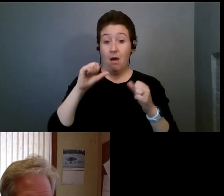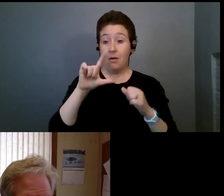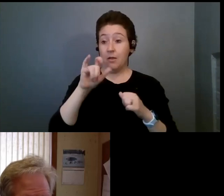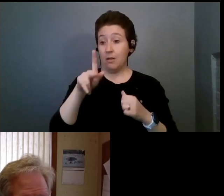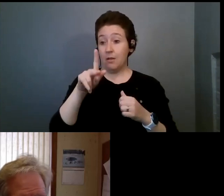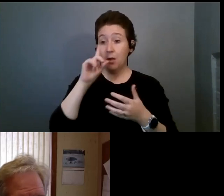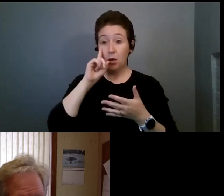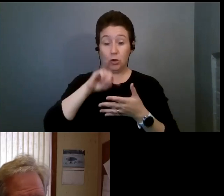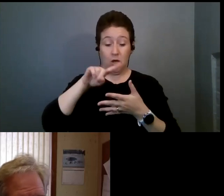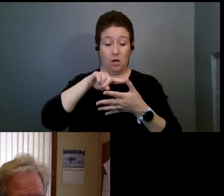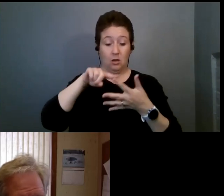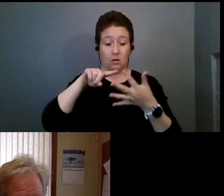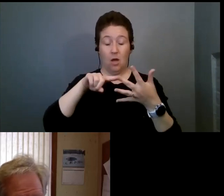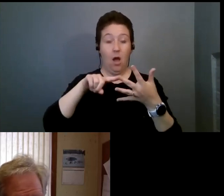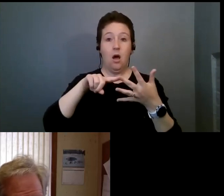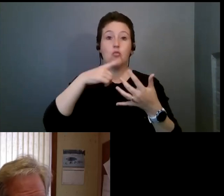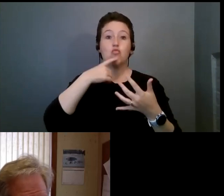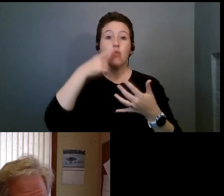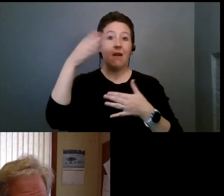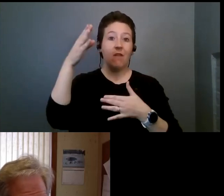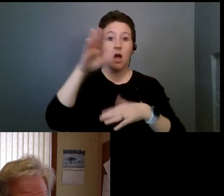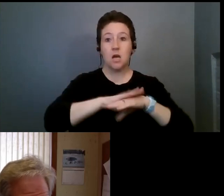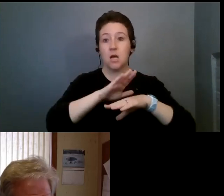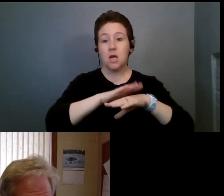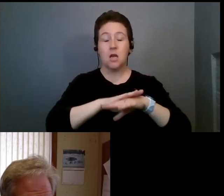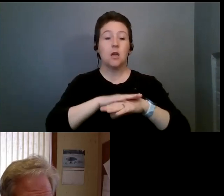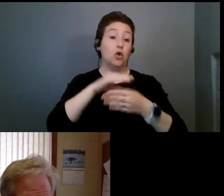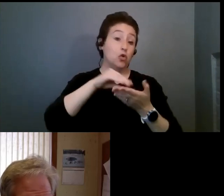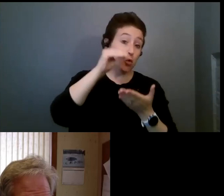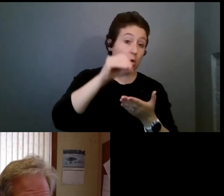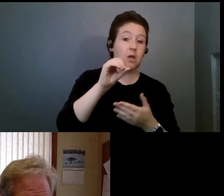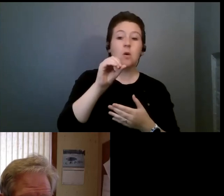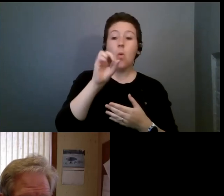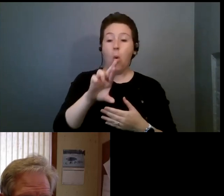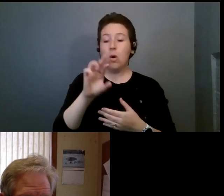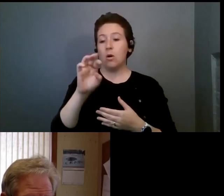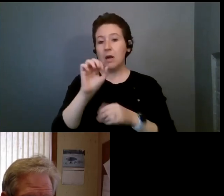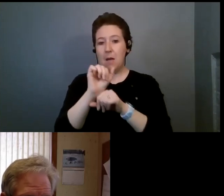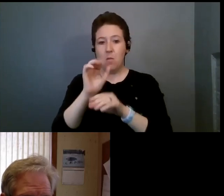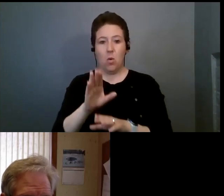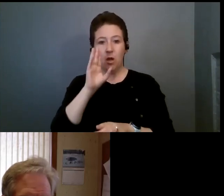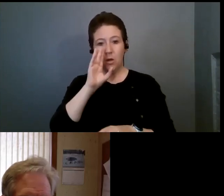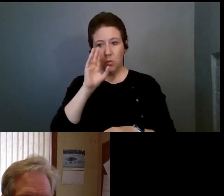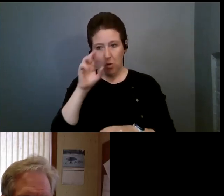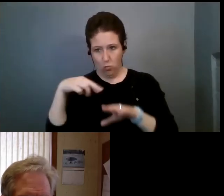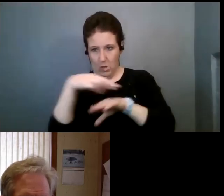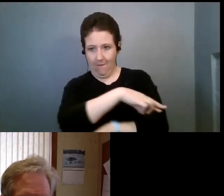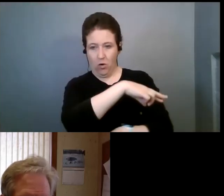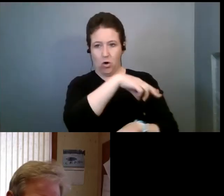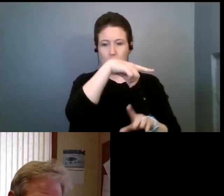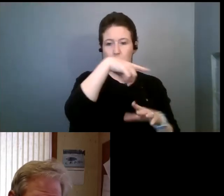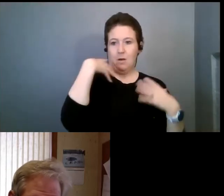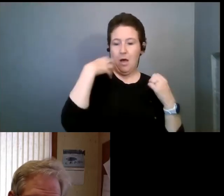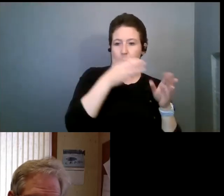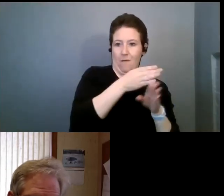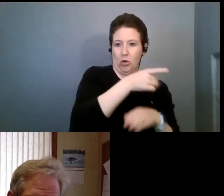red flags, the students and or the employees will be referred to a partnering health professional who will talk